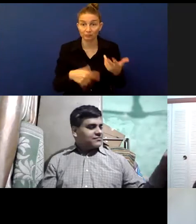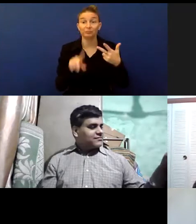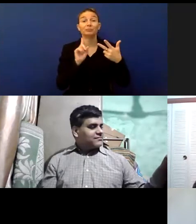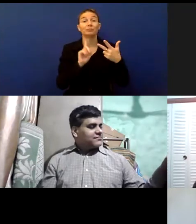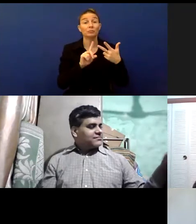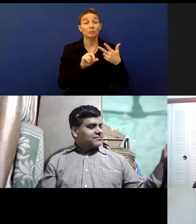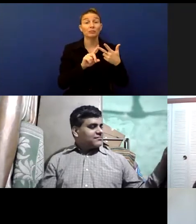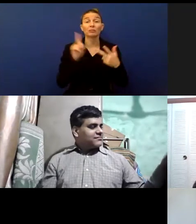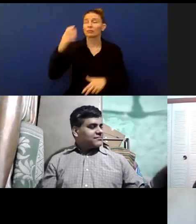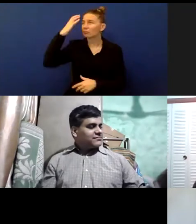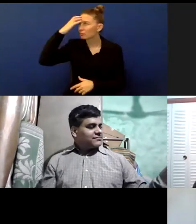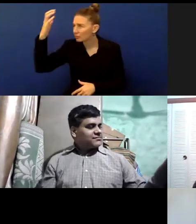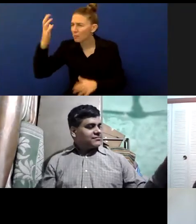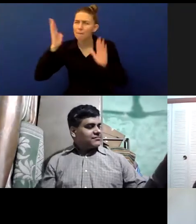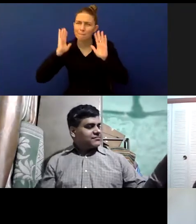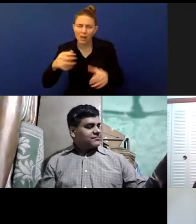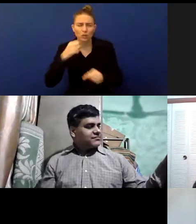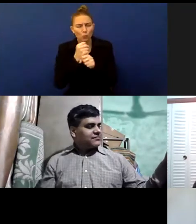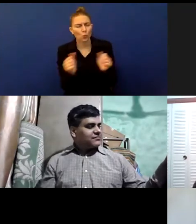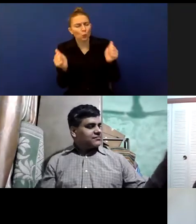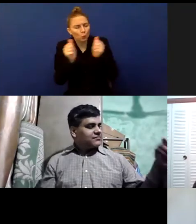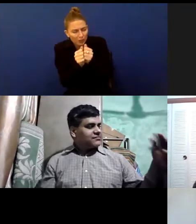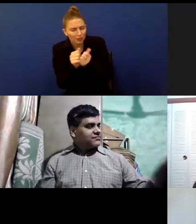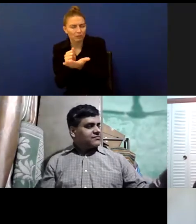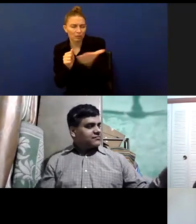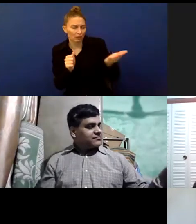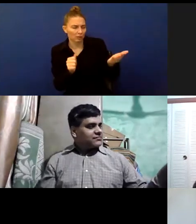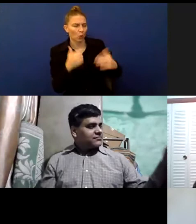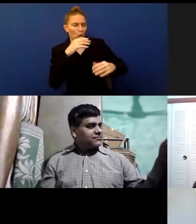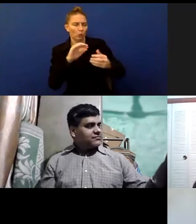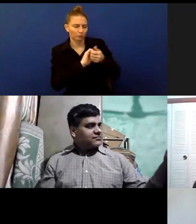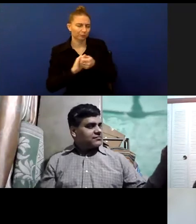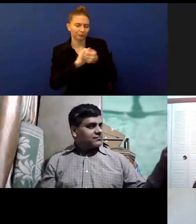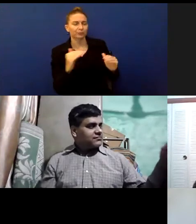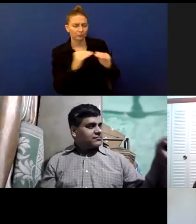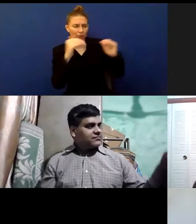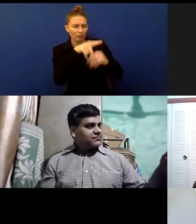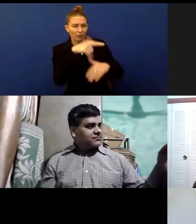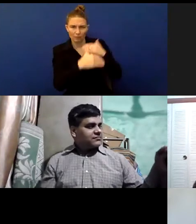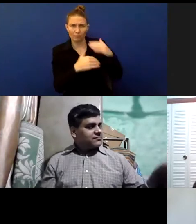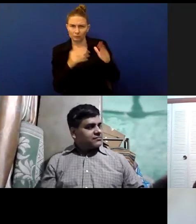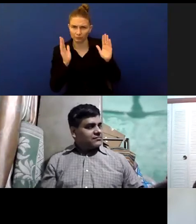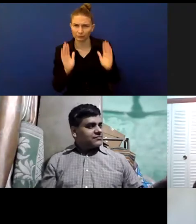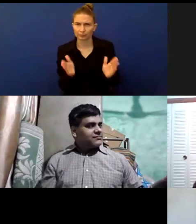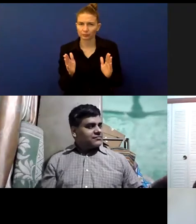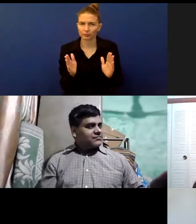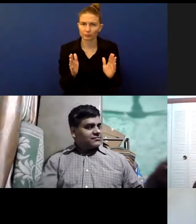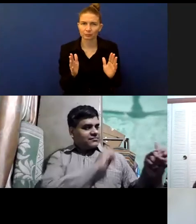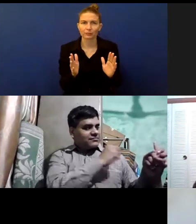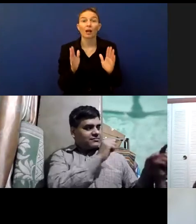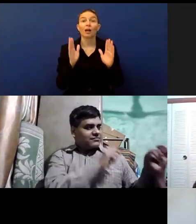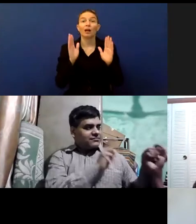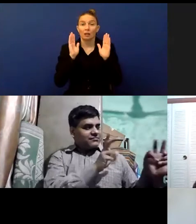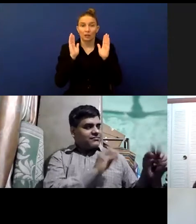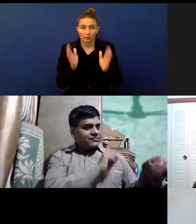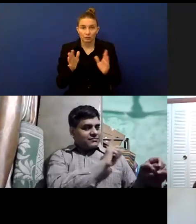with organizations of persons with disabilities because it is important to capture real-time